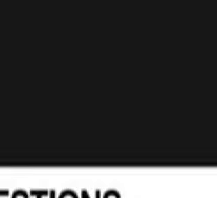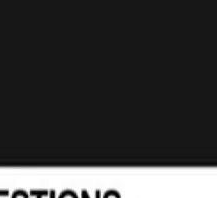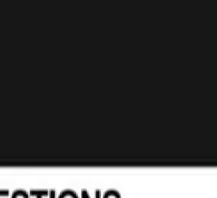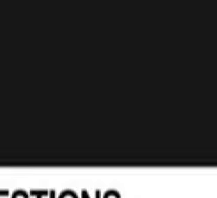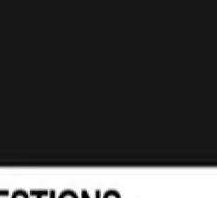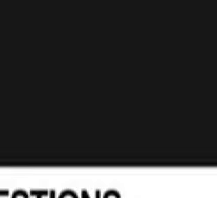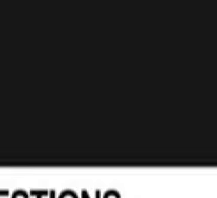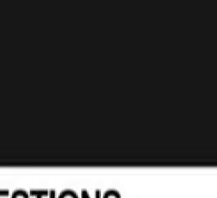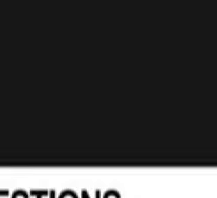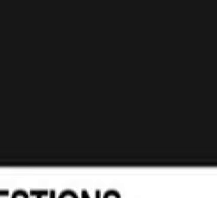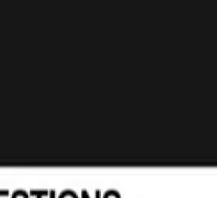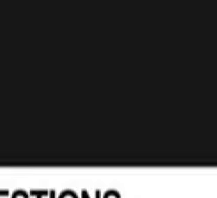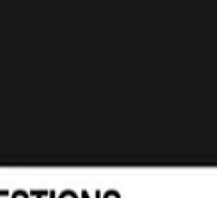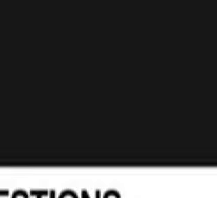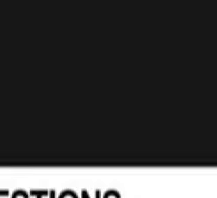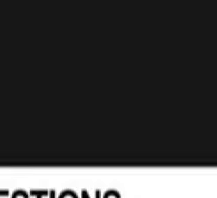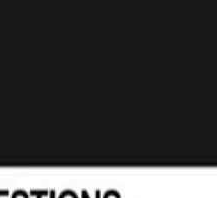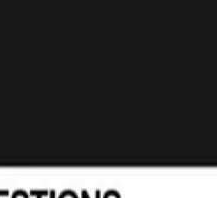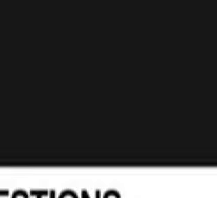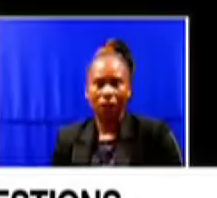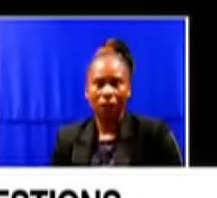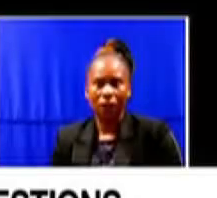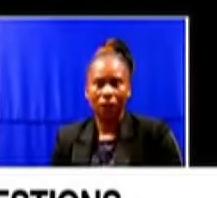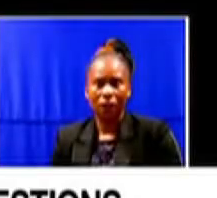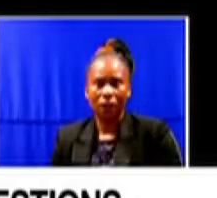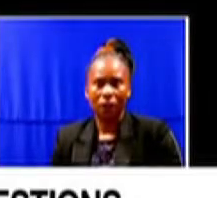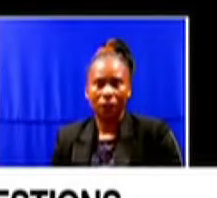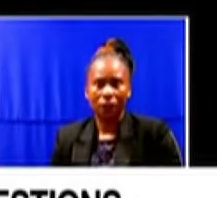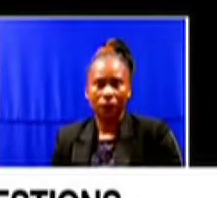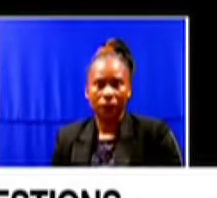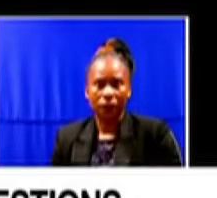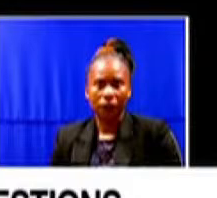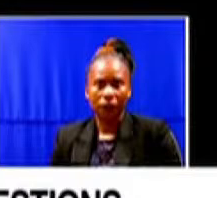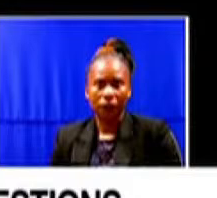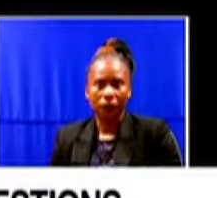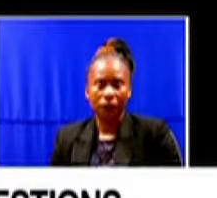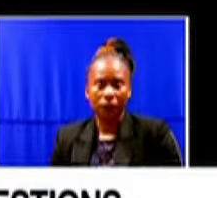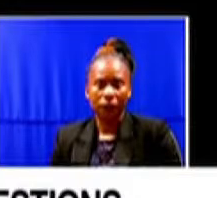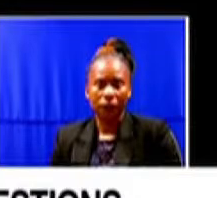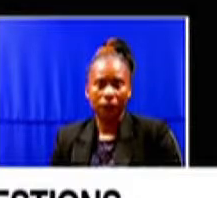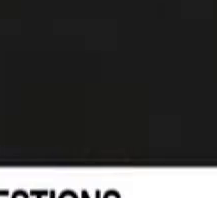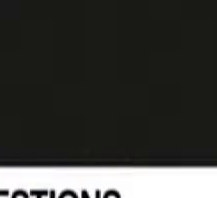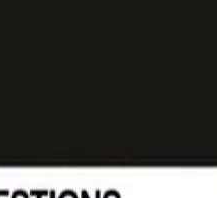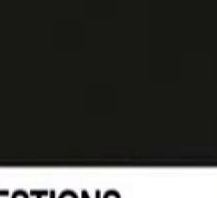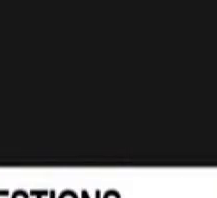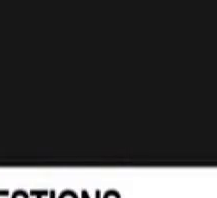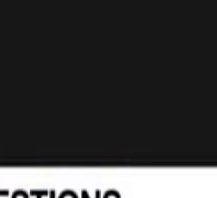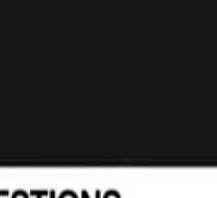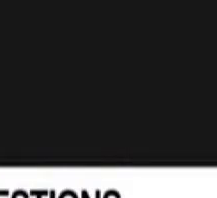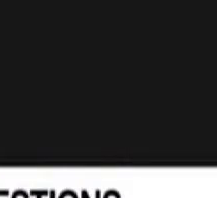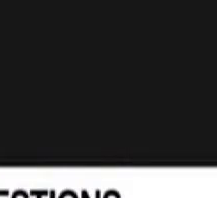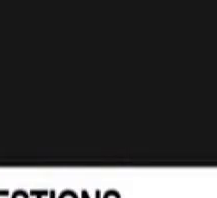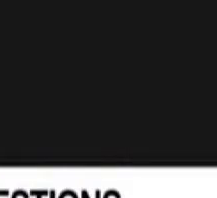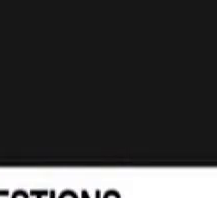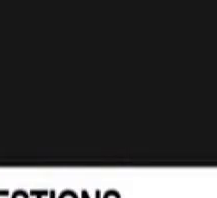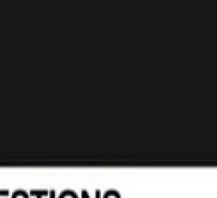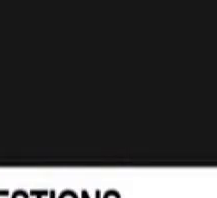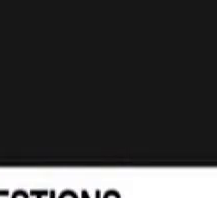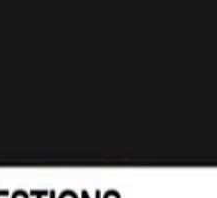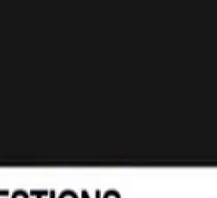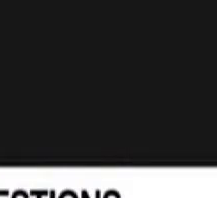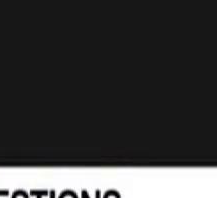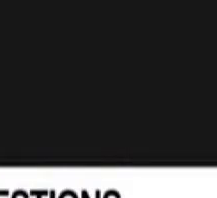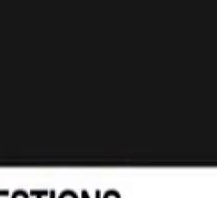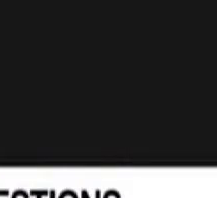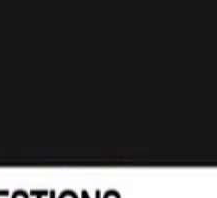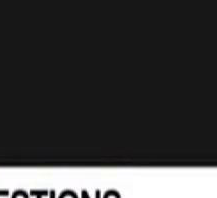broken? Yes, honorable member. And what if the presiding officer is breaking